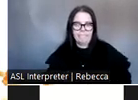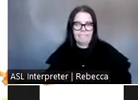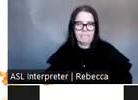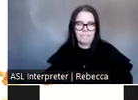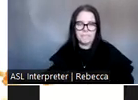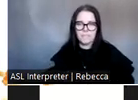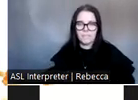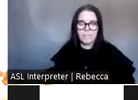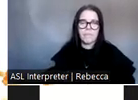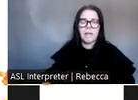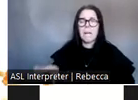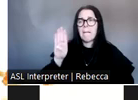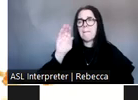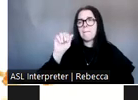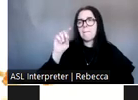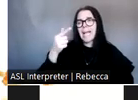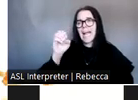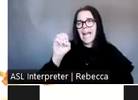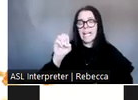Badges are a little less formal.